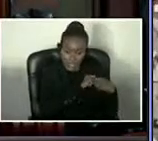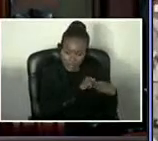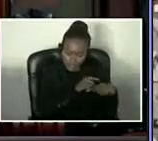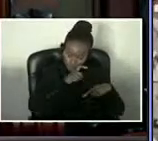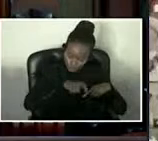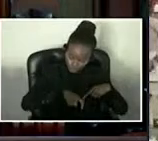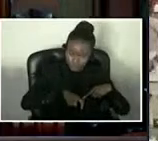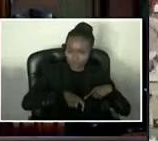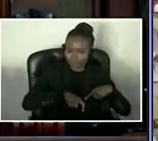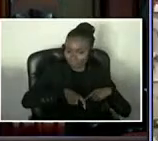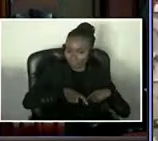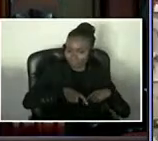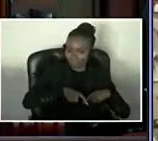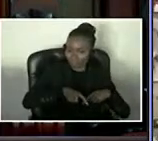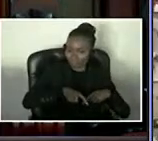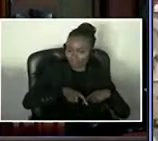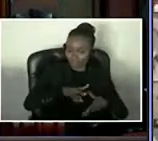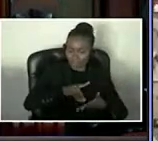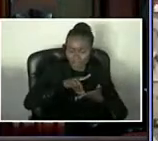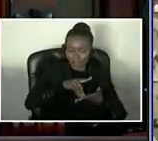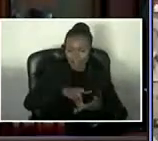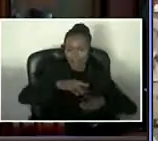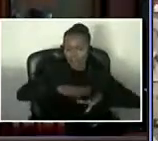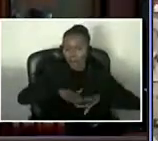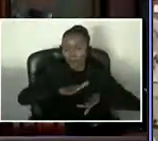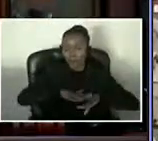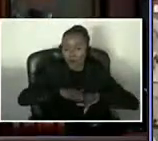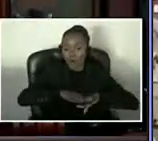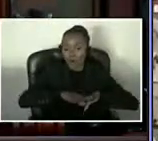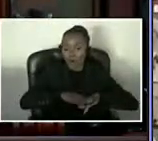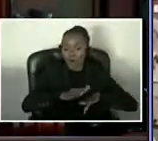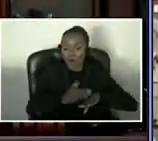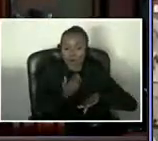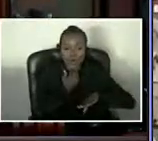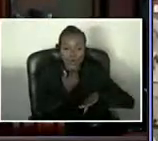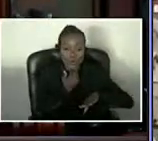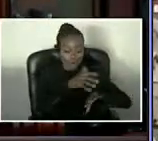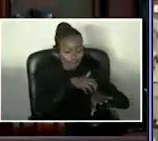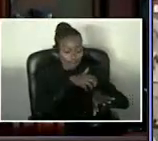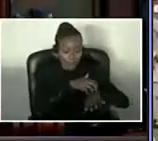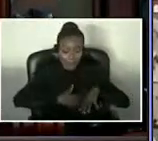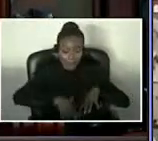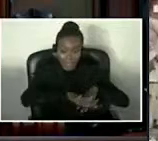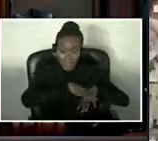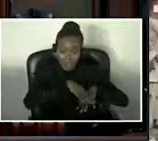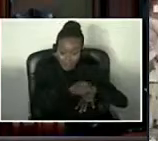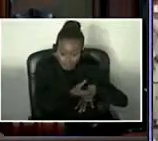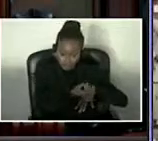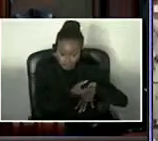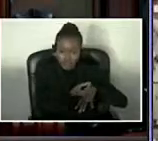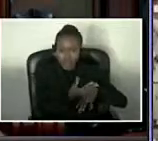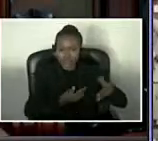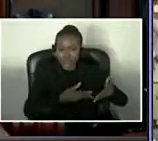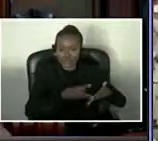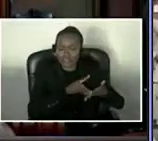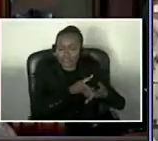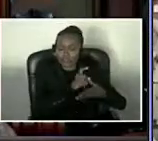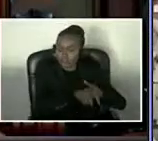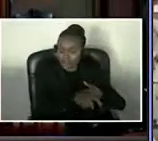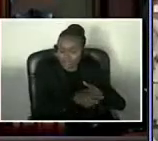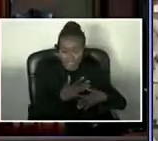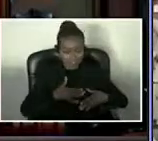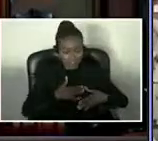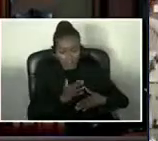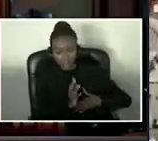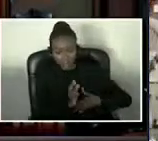services to the rural areas they should not feel as isolated we are motivated to